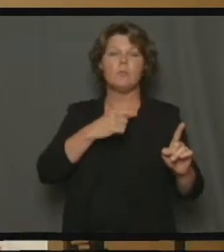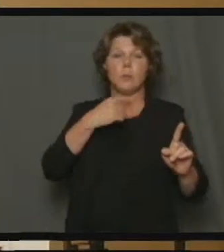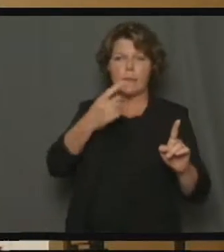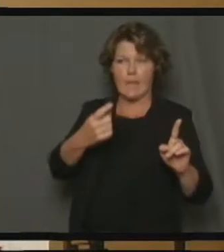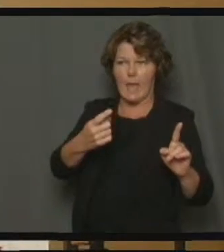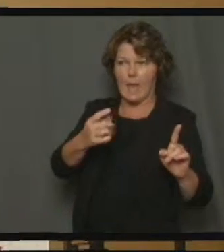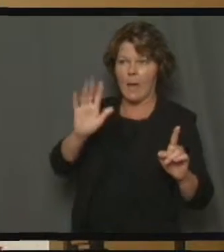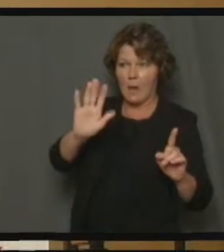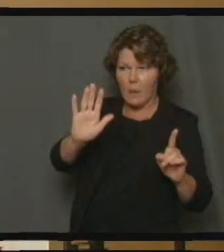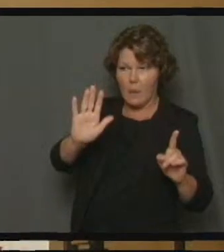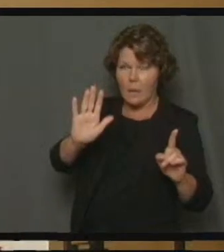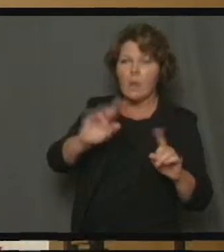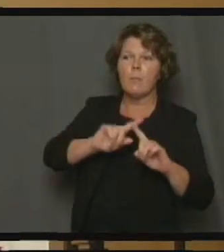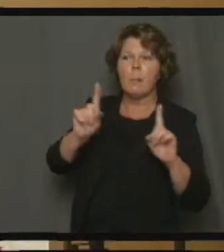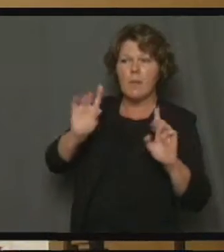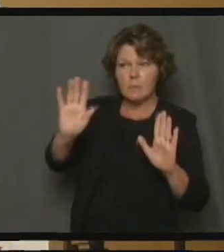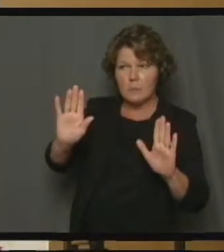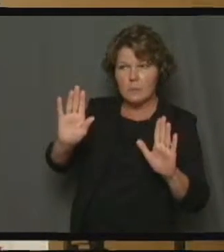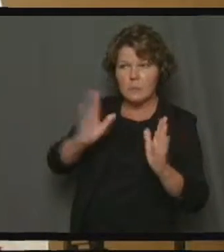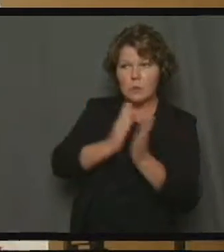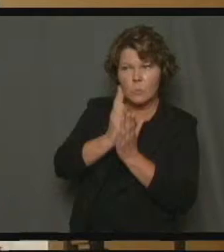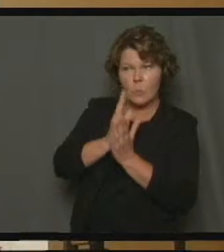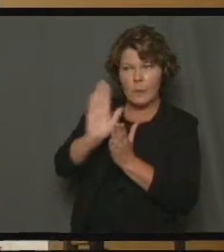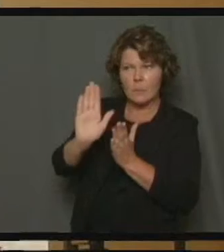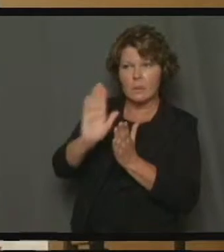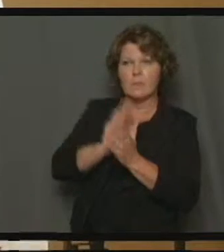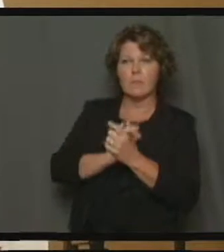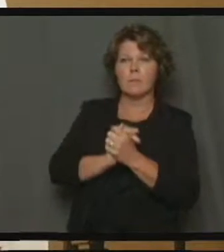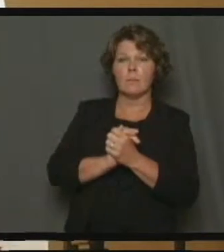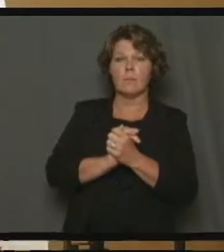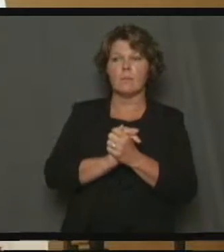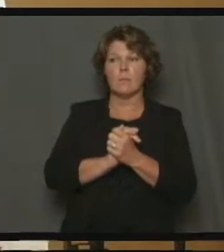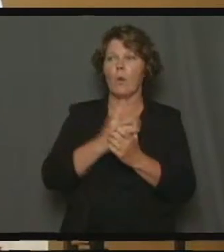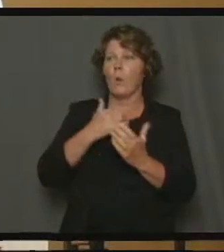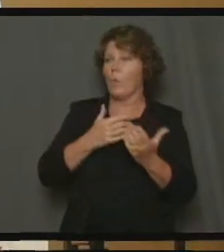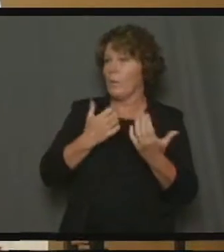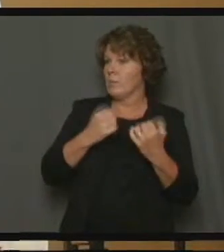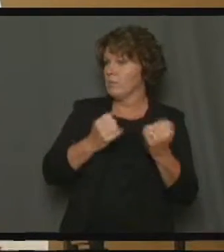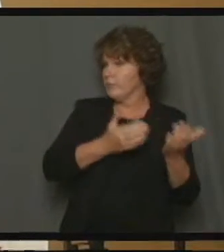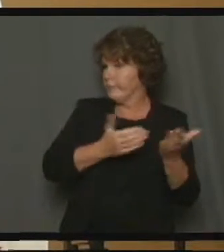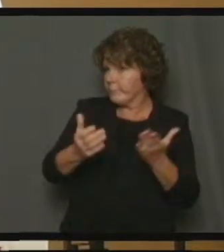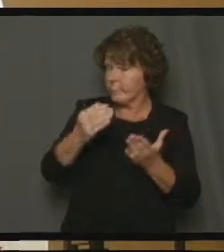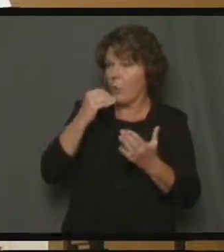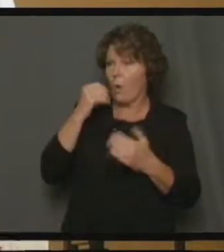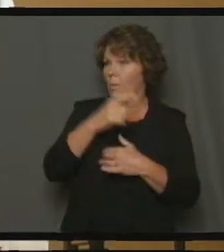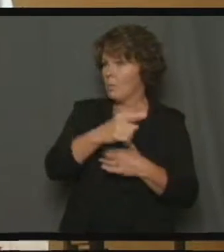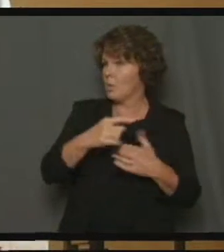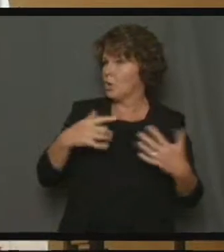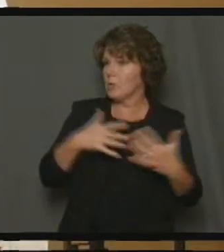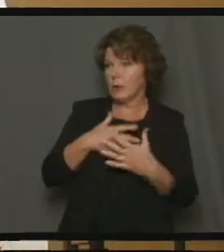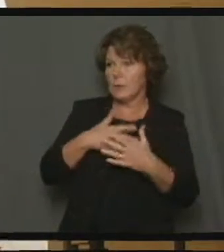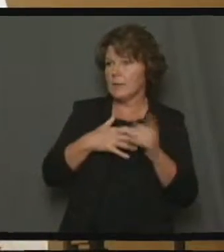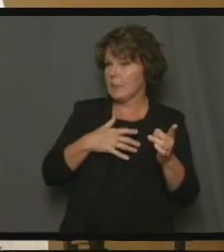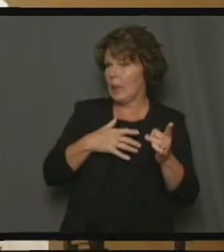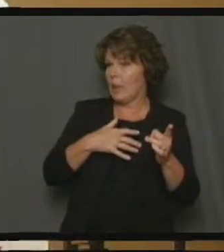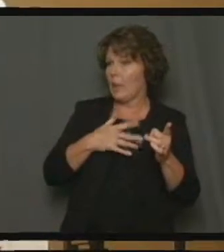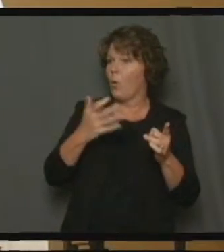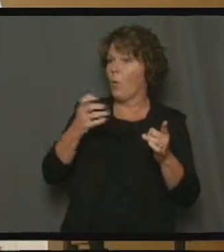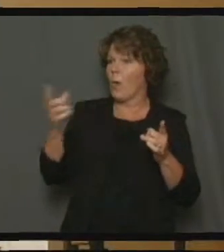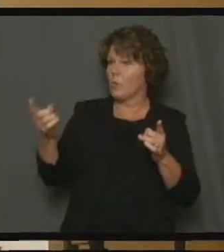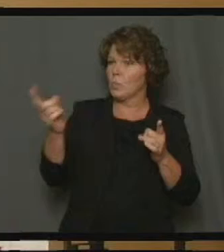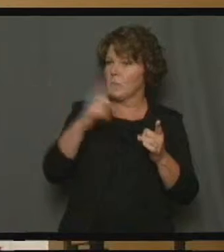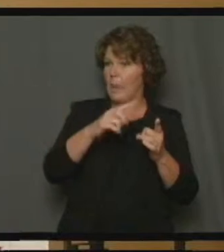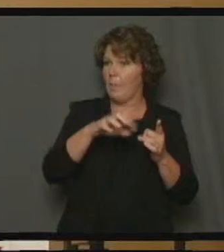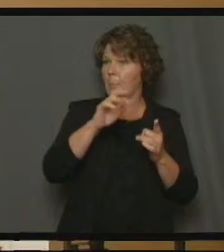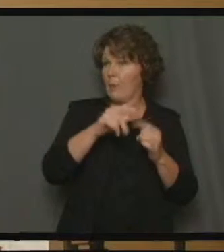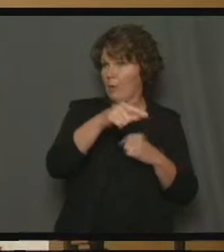The officer jumped in again as quickly as he could. "But she's all right. We offered her to take her home, but she's pretty shaky and wanted you to